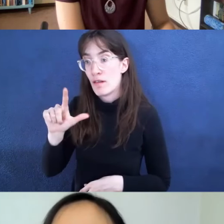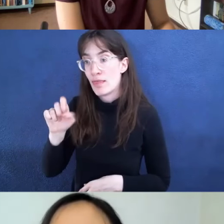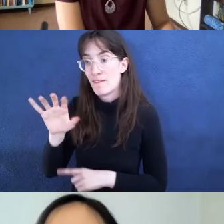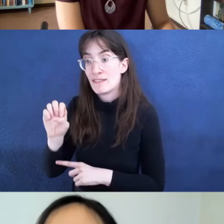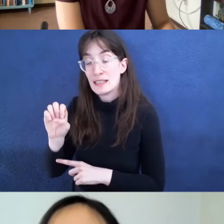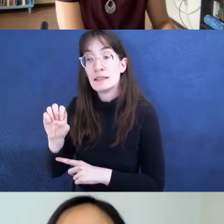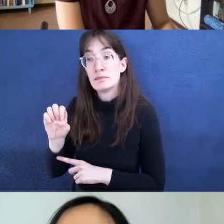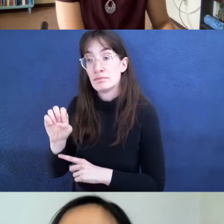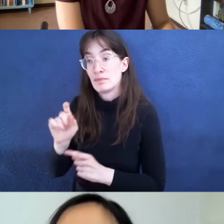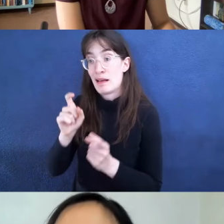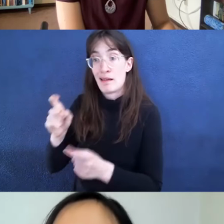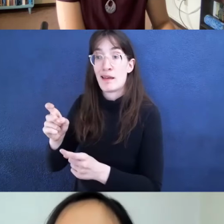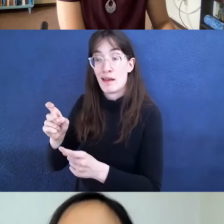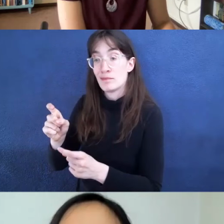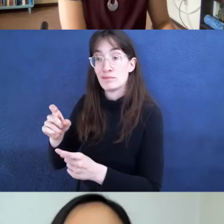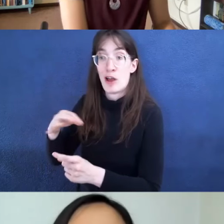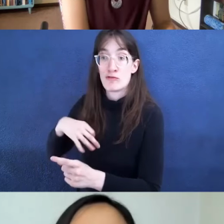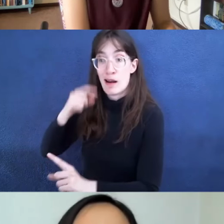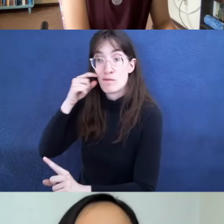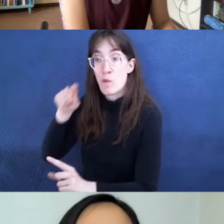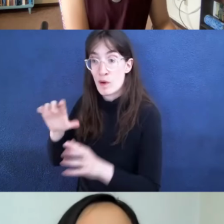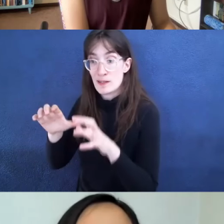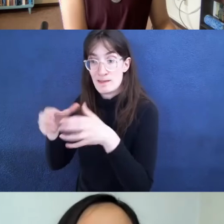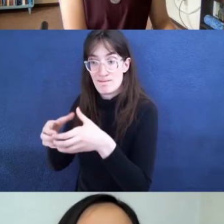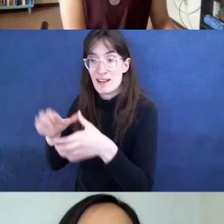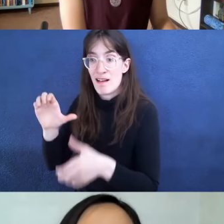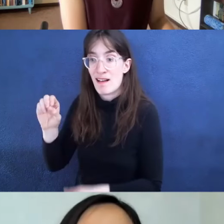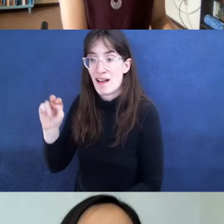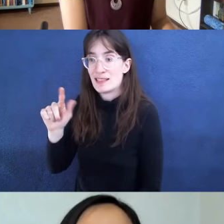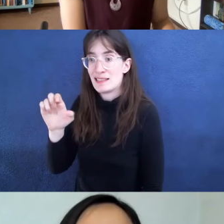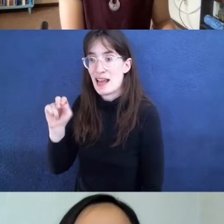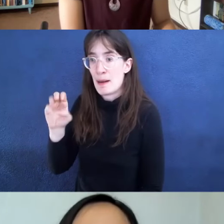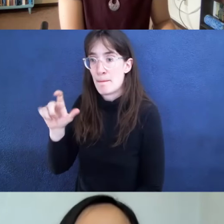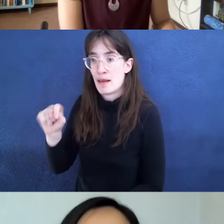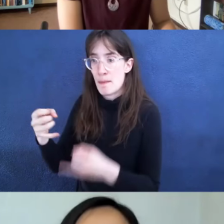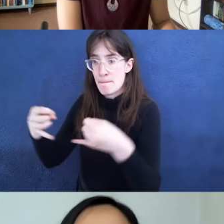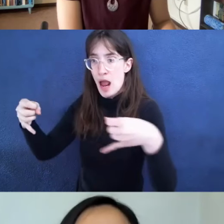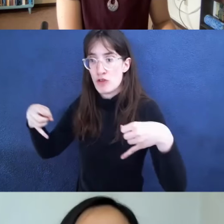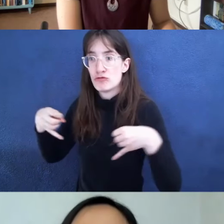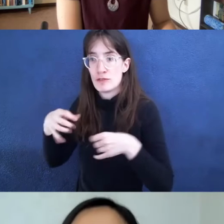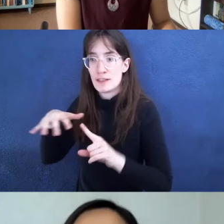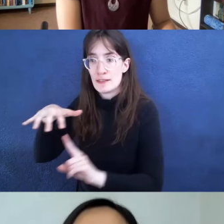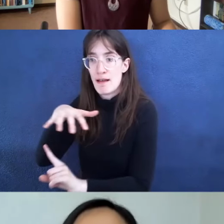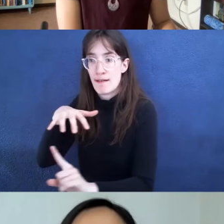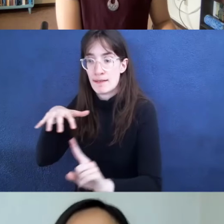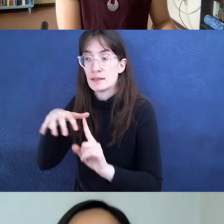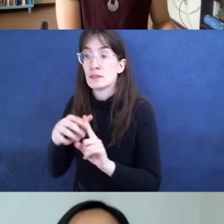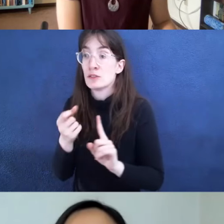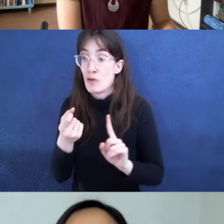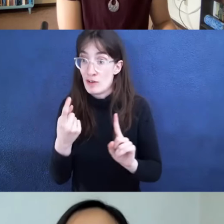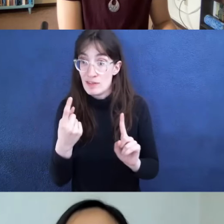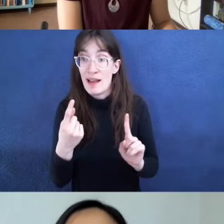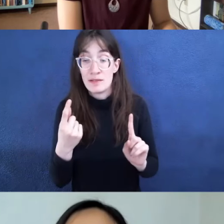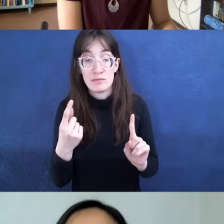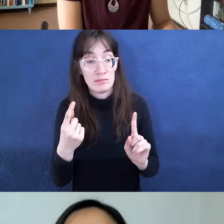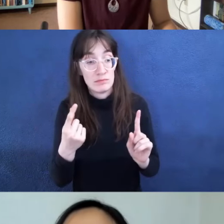containment and boundaries setting. So a way in order to even be aware of our body, to resource it,